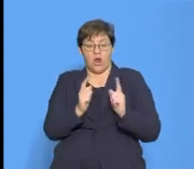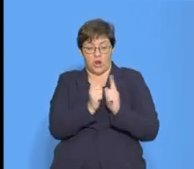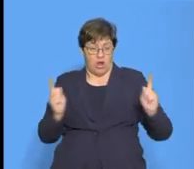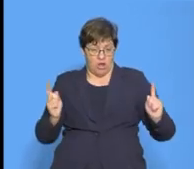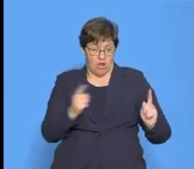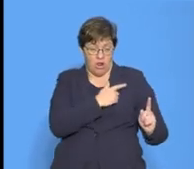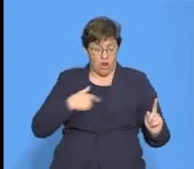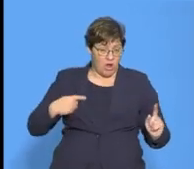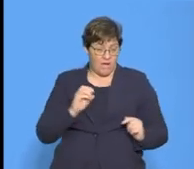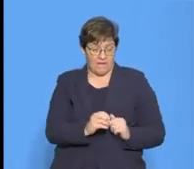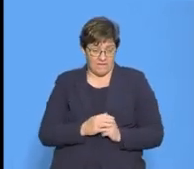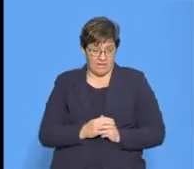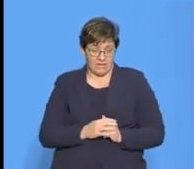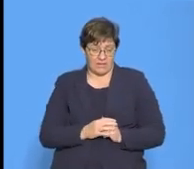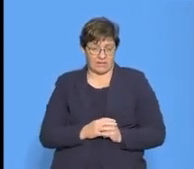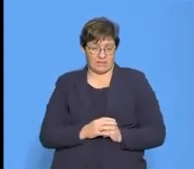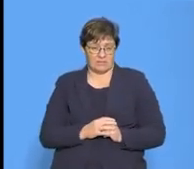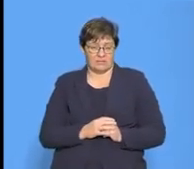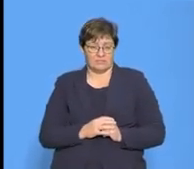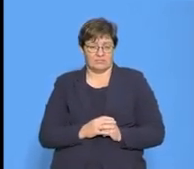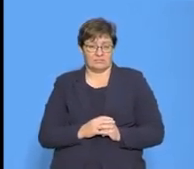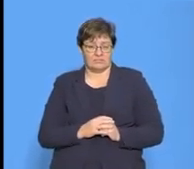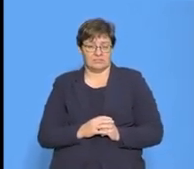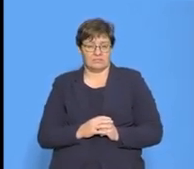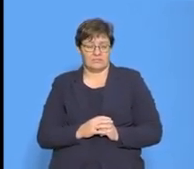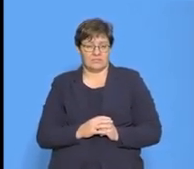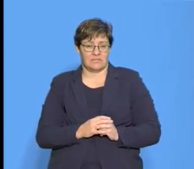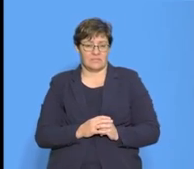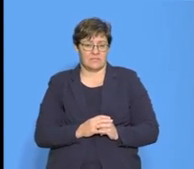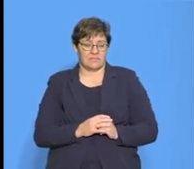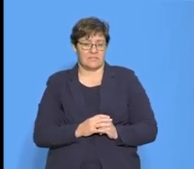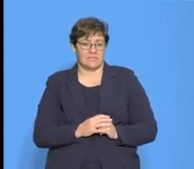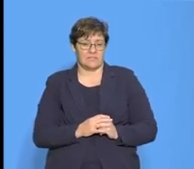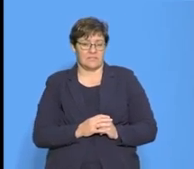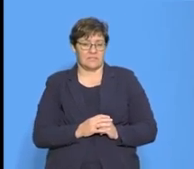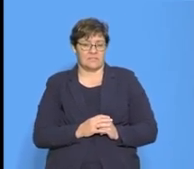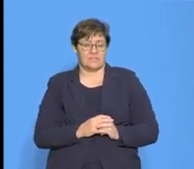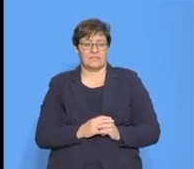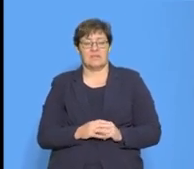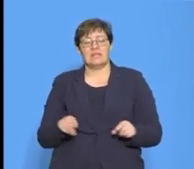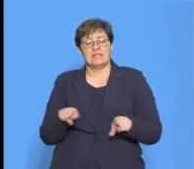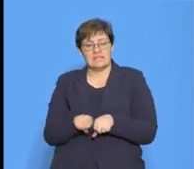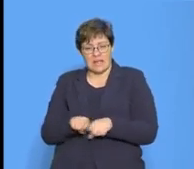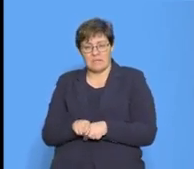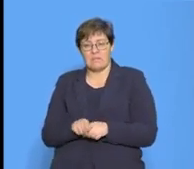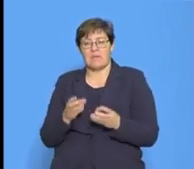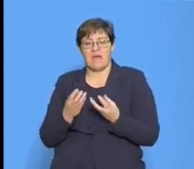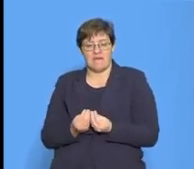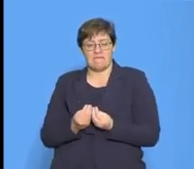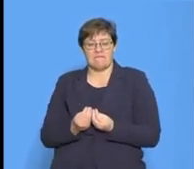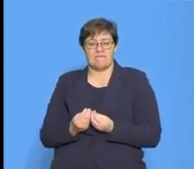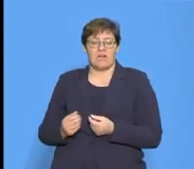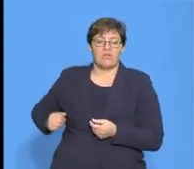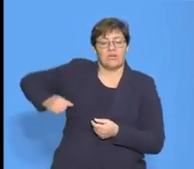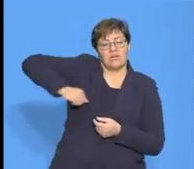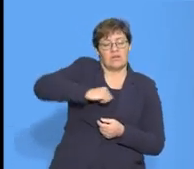long upper arm. So this segment of the upper limb of our arm is long. We also